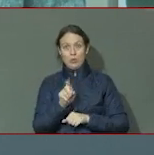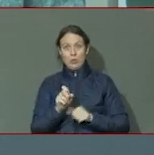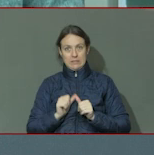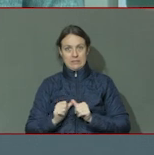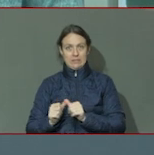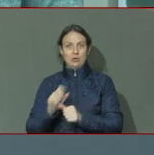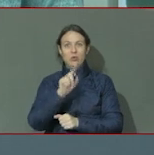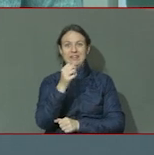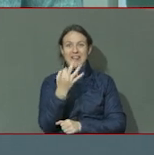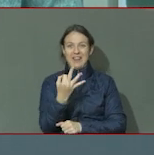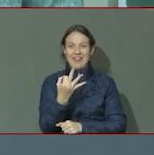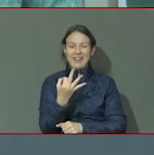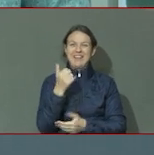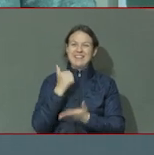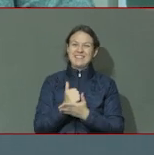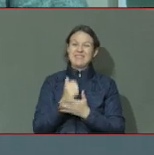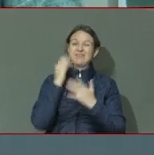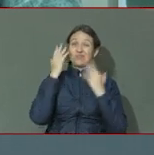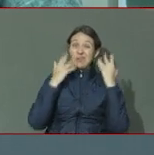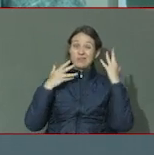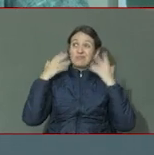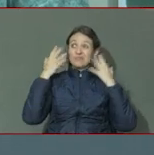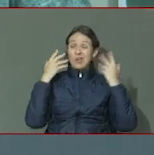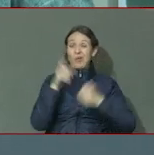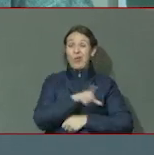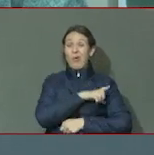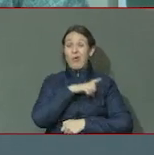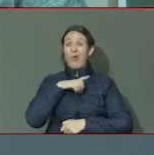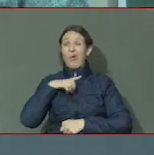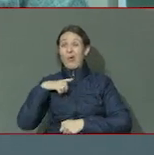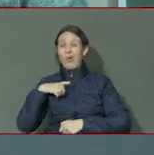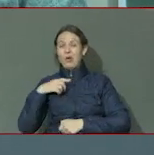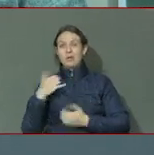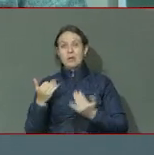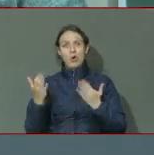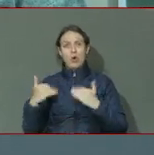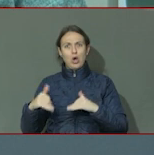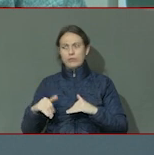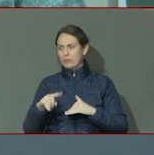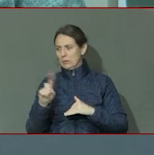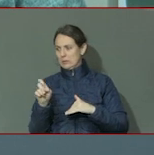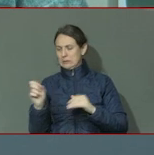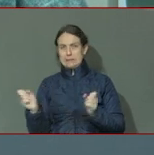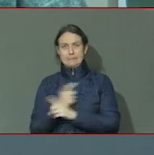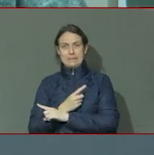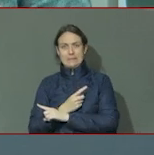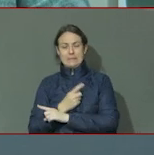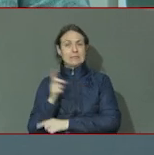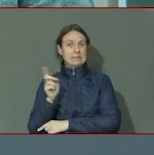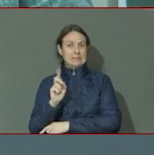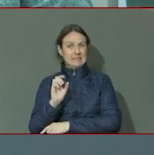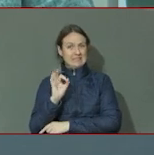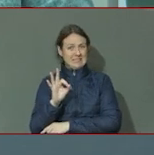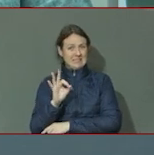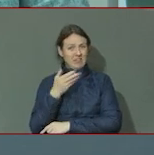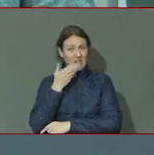3, vertical projectile motion, and then you don't finish an easy Doppler question maybe at the end. So